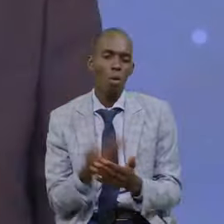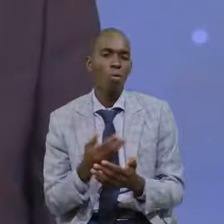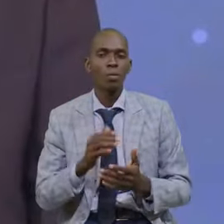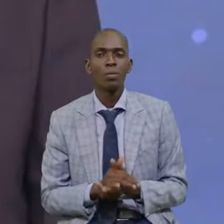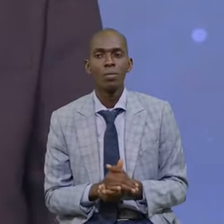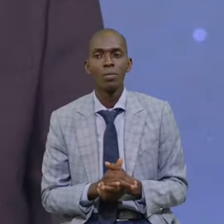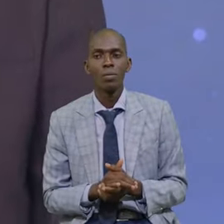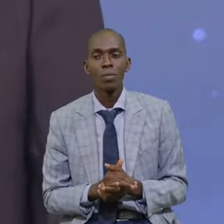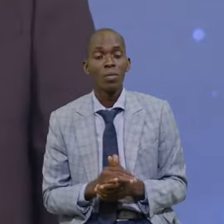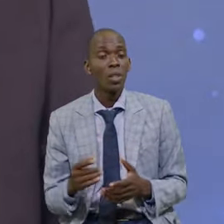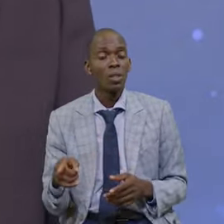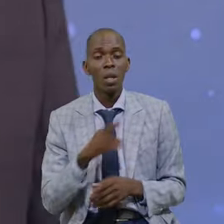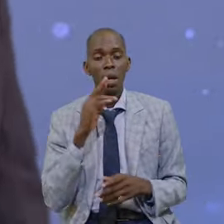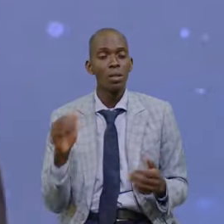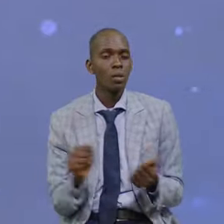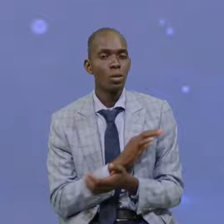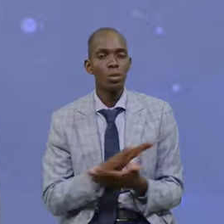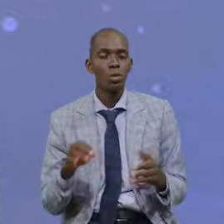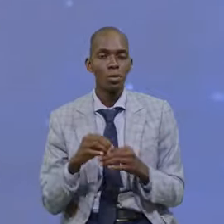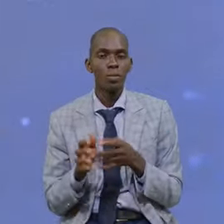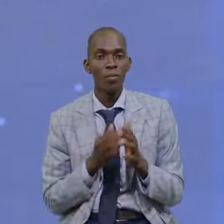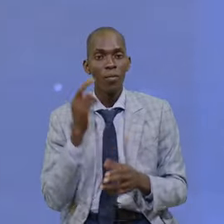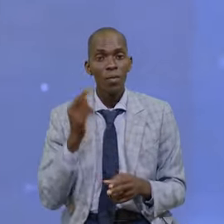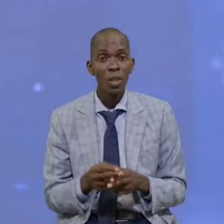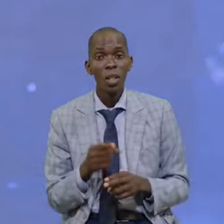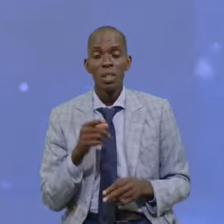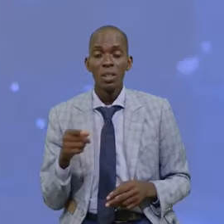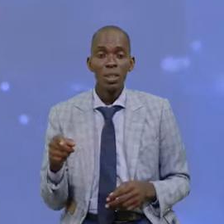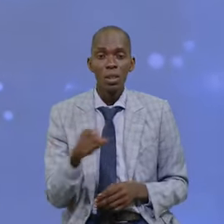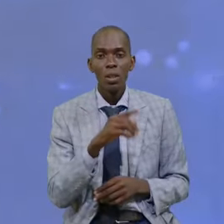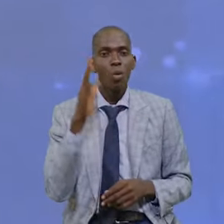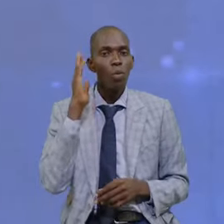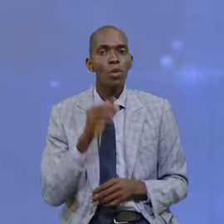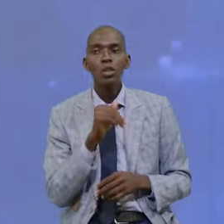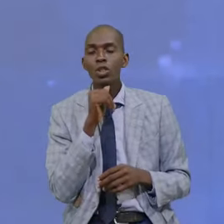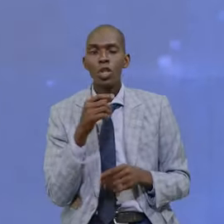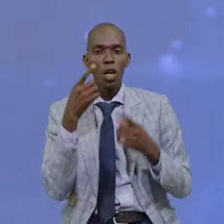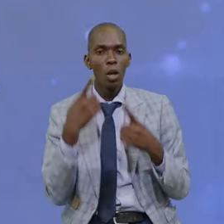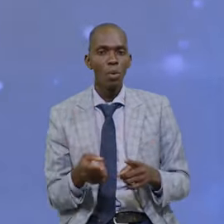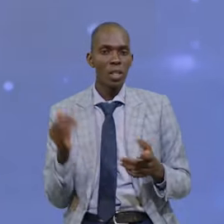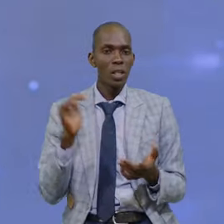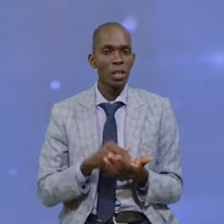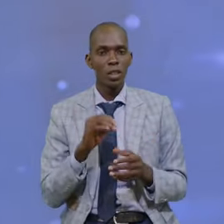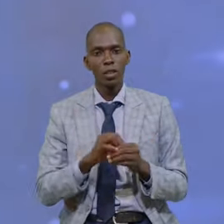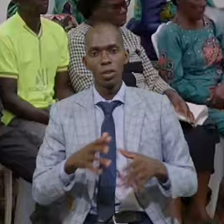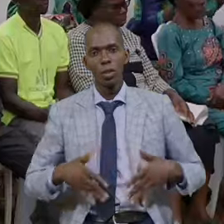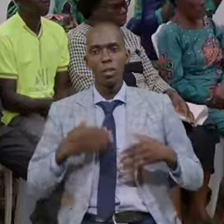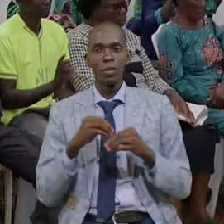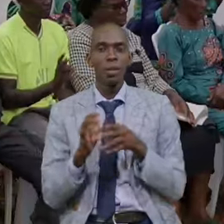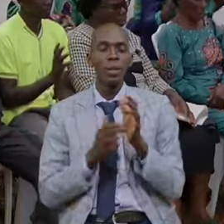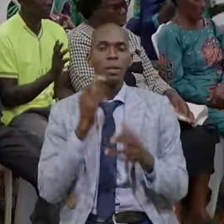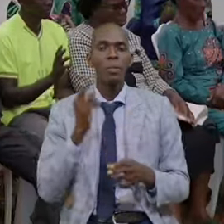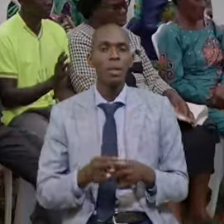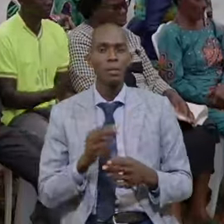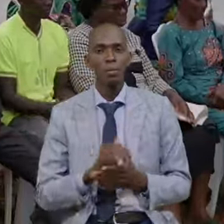are destroyed. They will not take effect anymore in your life in Jesus' name.